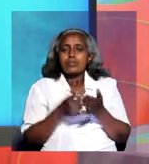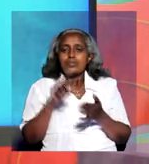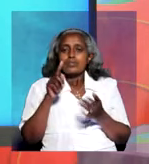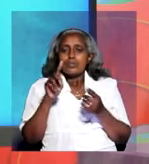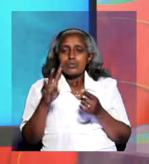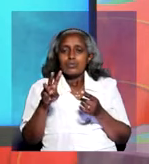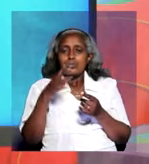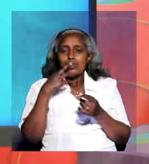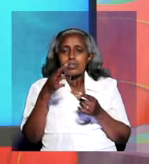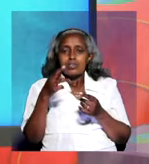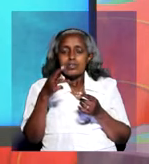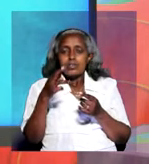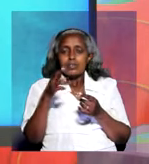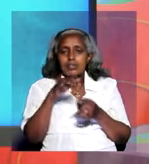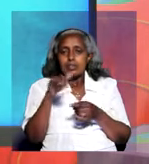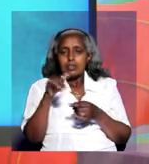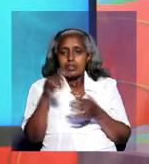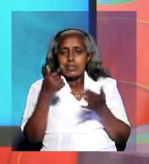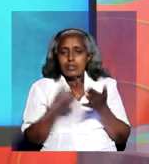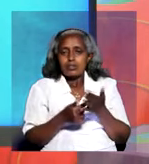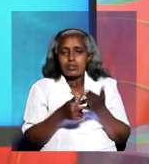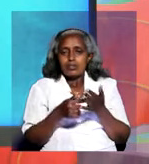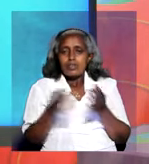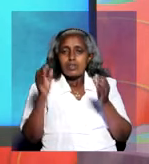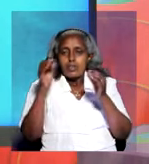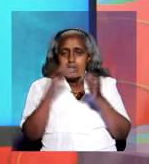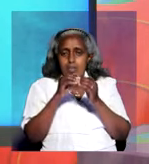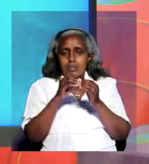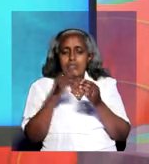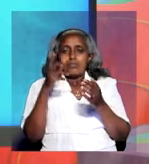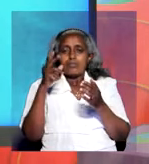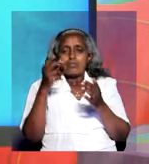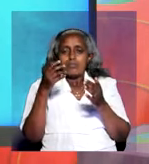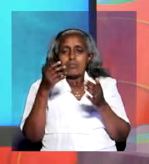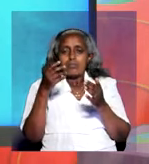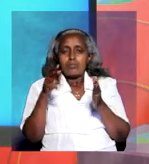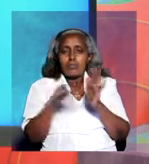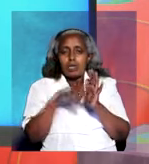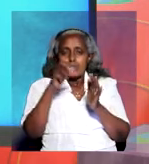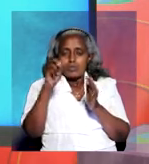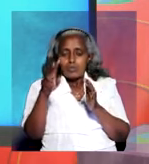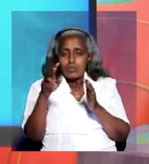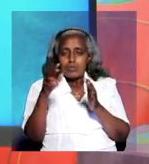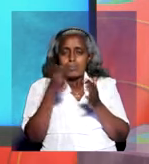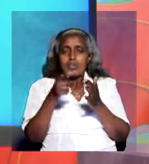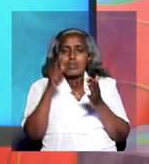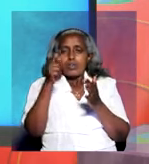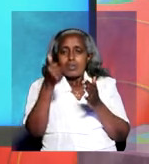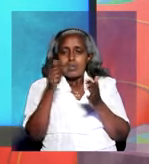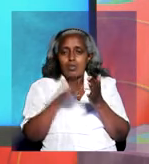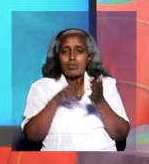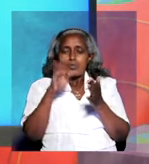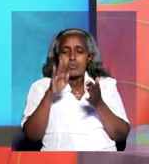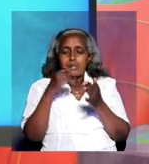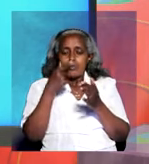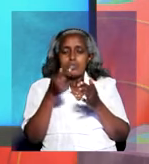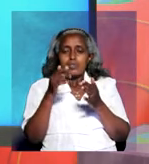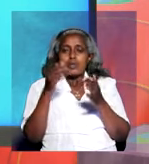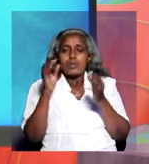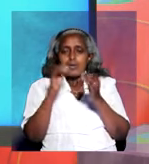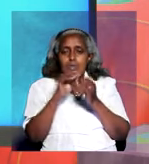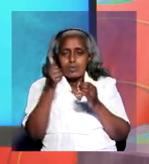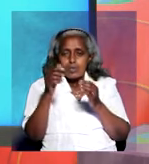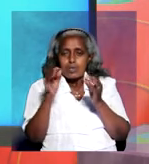two are identical, so add these two, minus 12. This a dot b means magnitude of a, magnitude of b, cos theta,